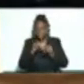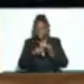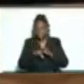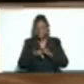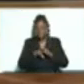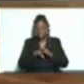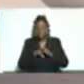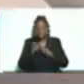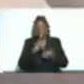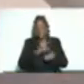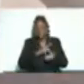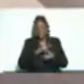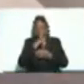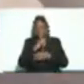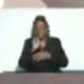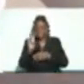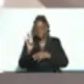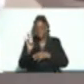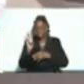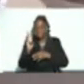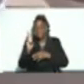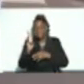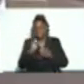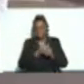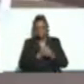Perry Gomez was 76 years old.